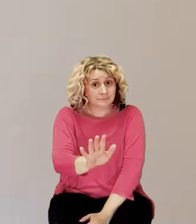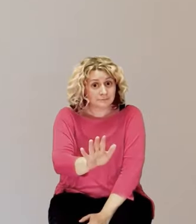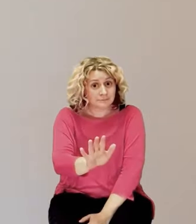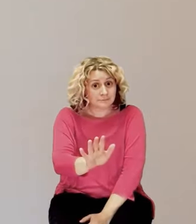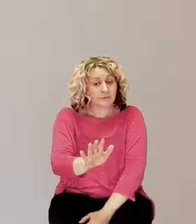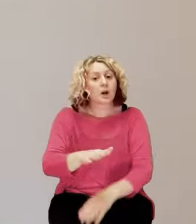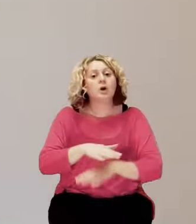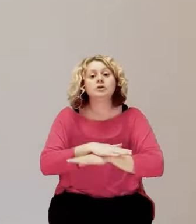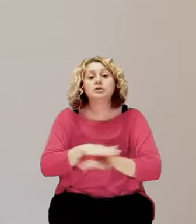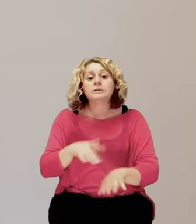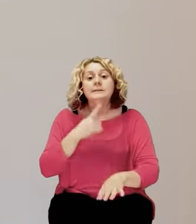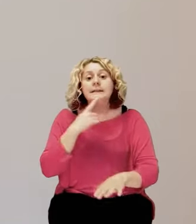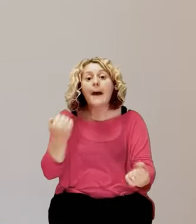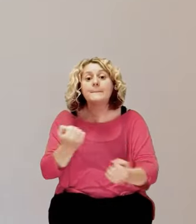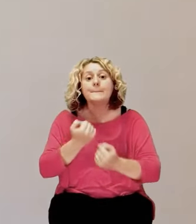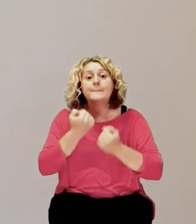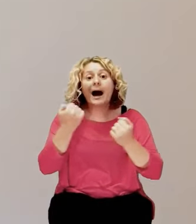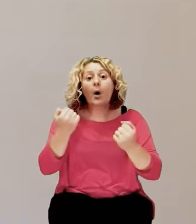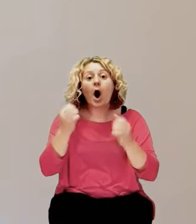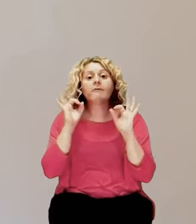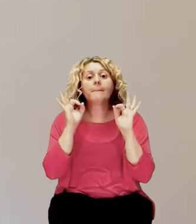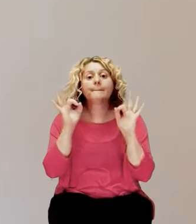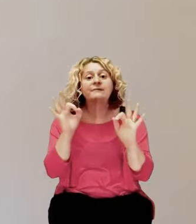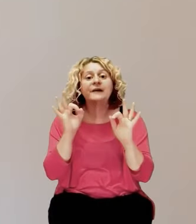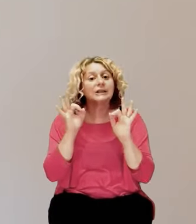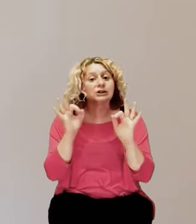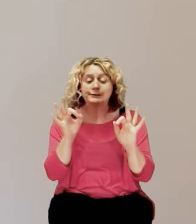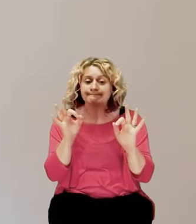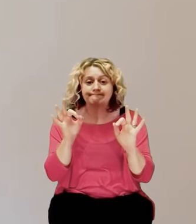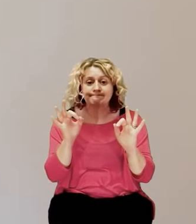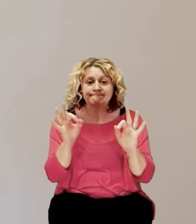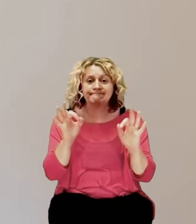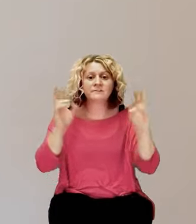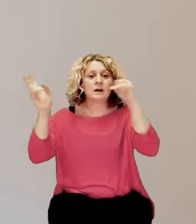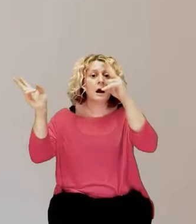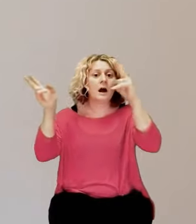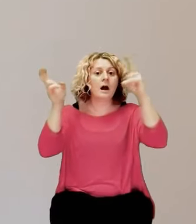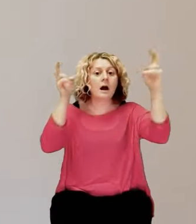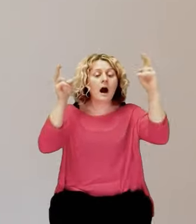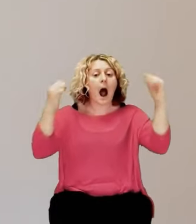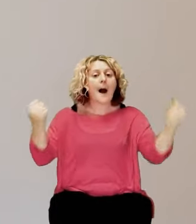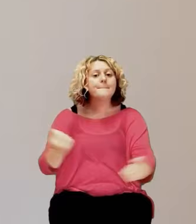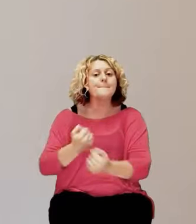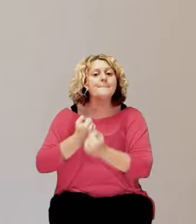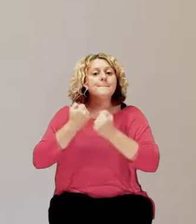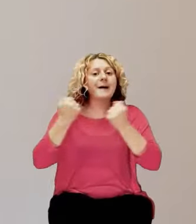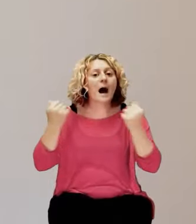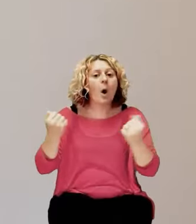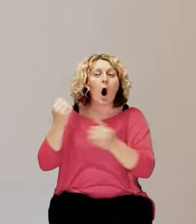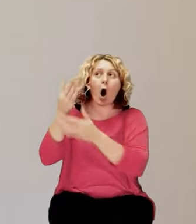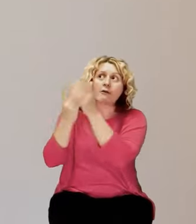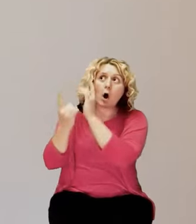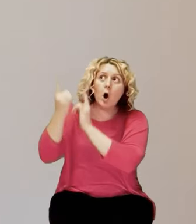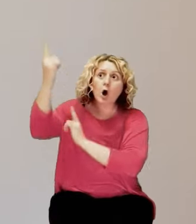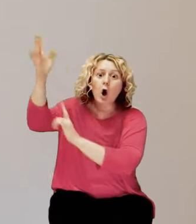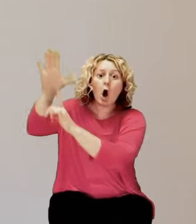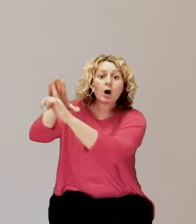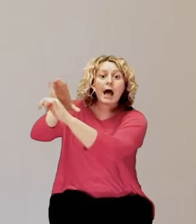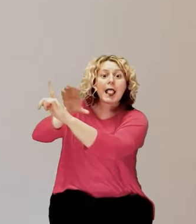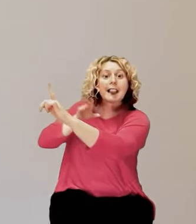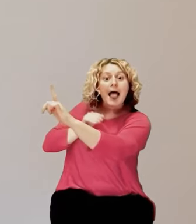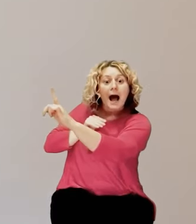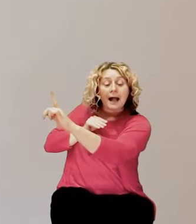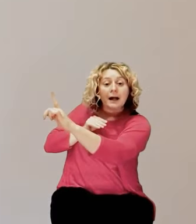It says the power of godliness. What does it look like to let the Christian message change you from